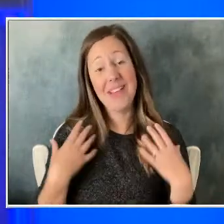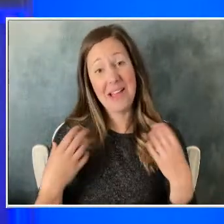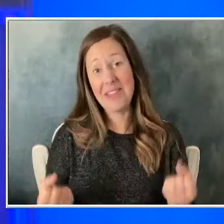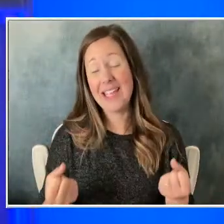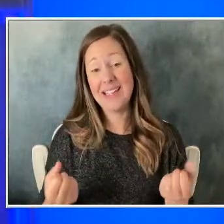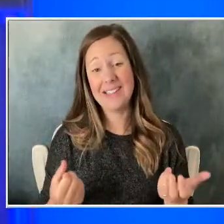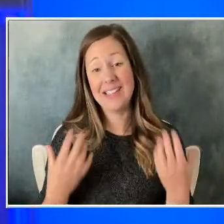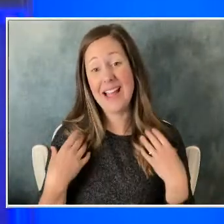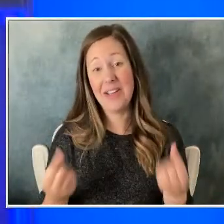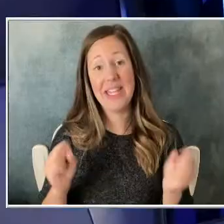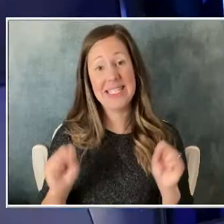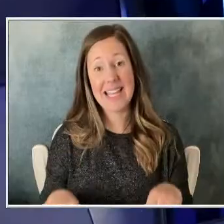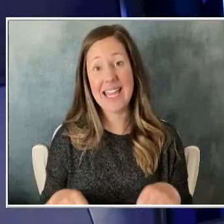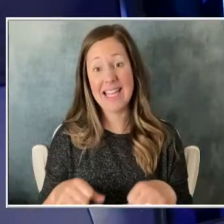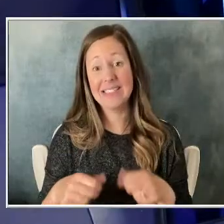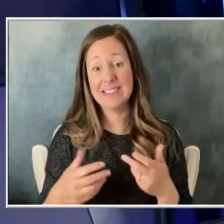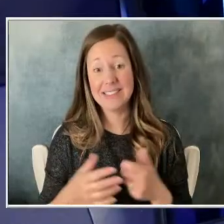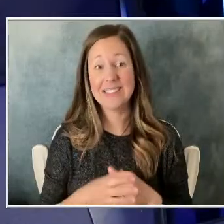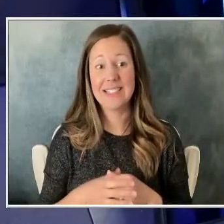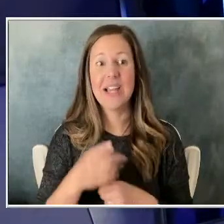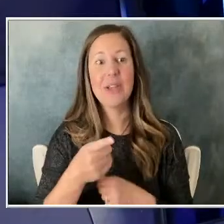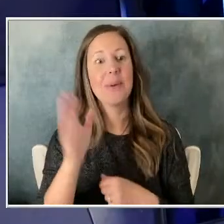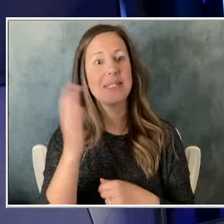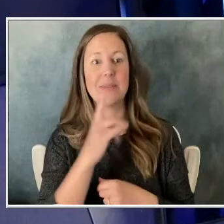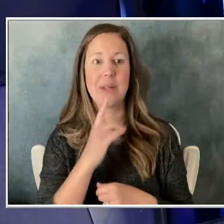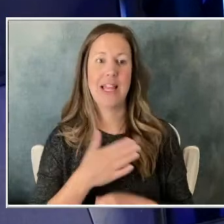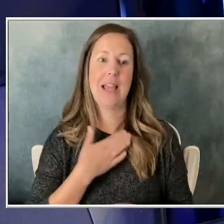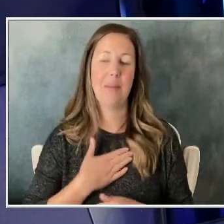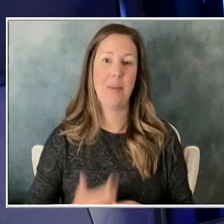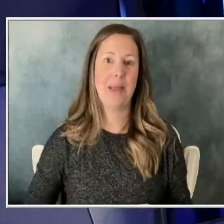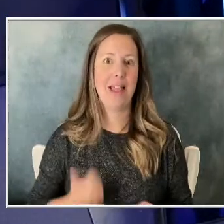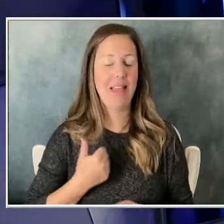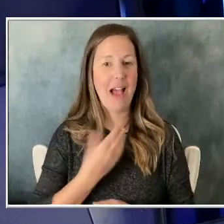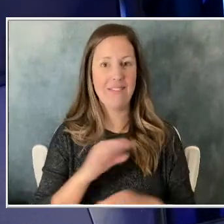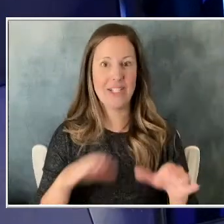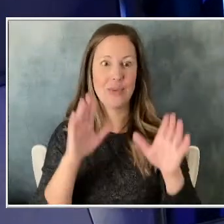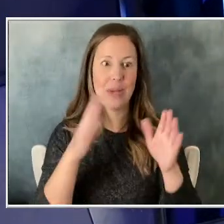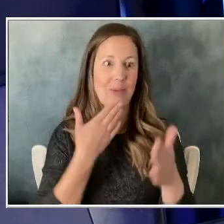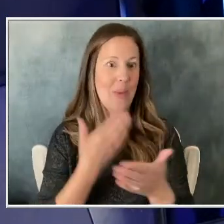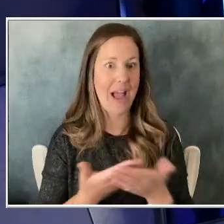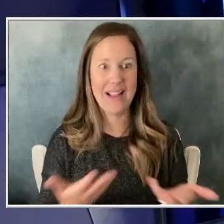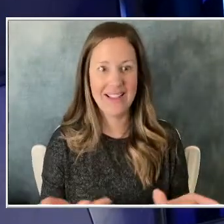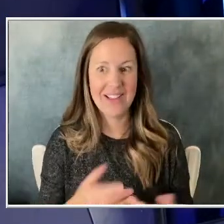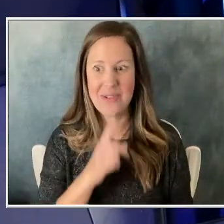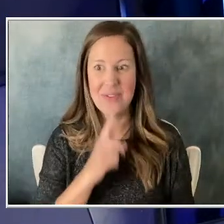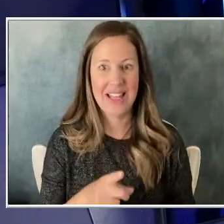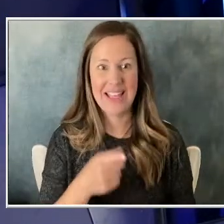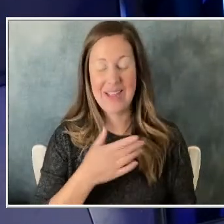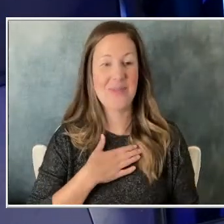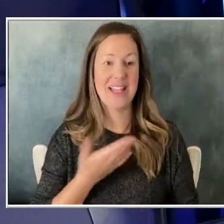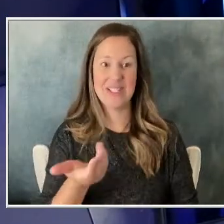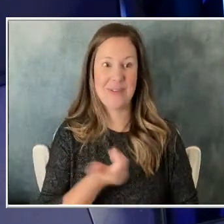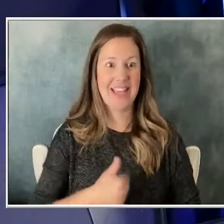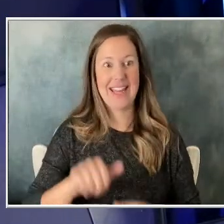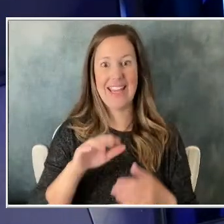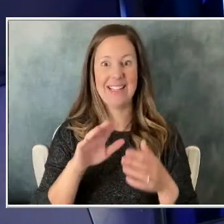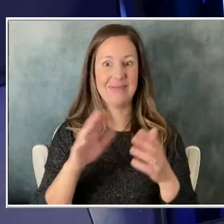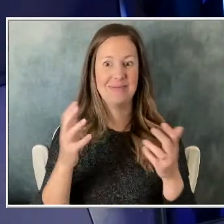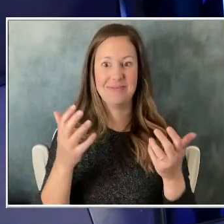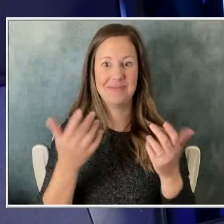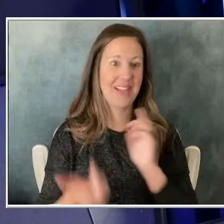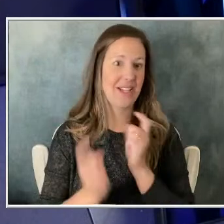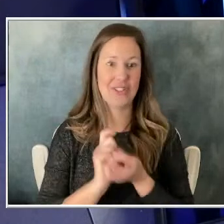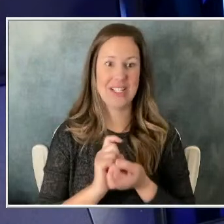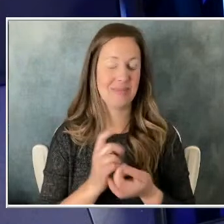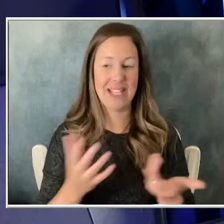can. Anna, you just seem to be happy to be alive and doing well. And you're willing to make any adjustment it takes and listen to your good doctors. Marcia wants to